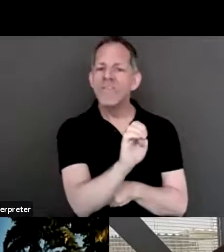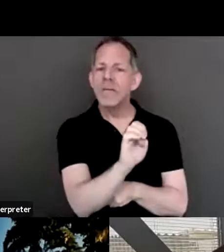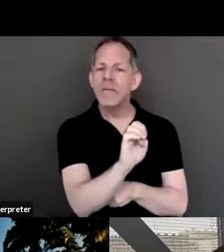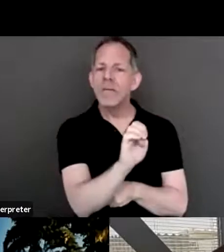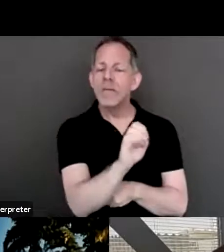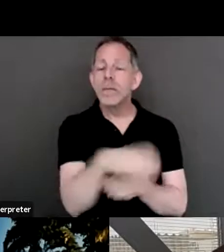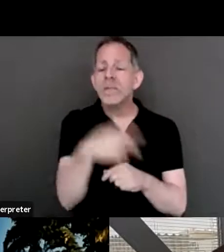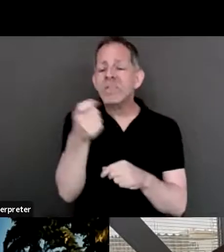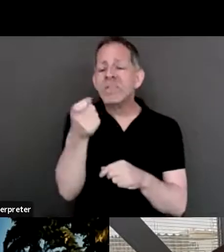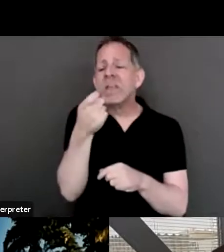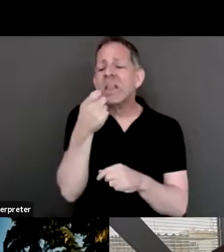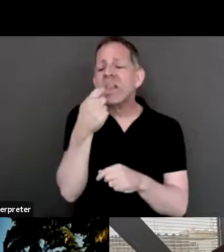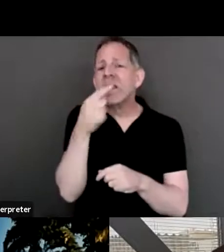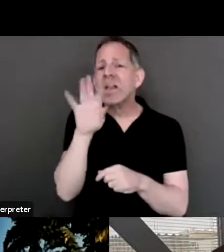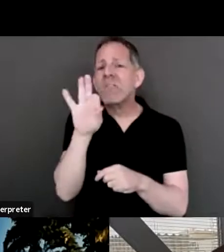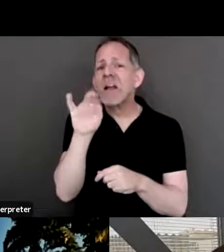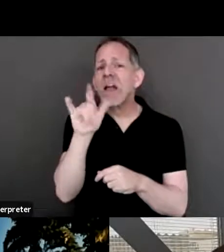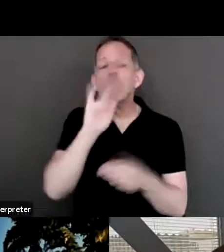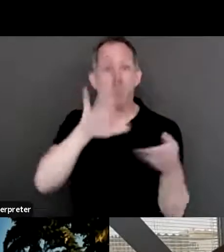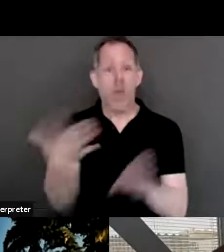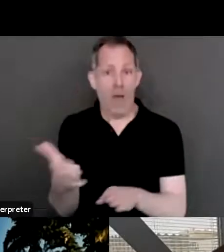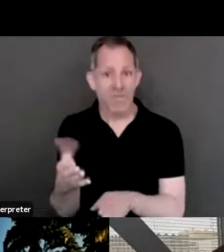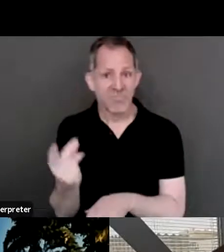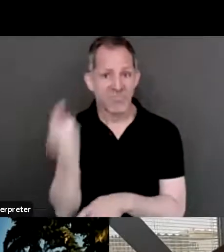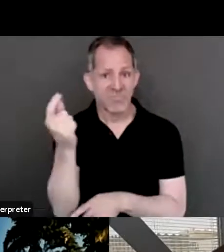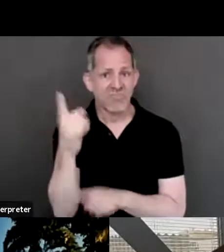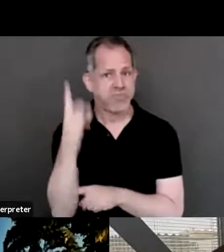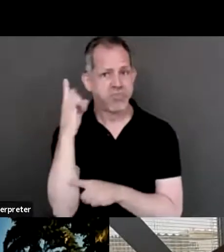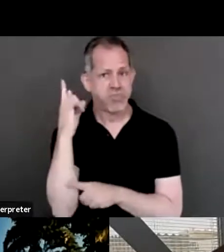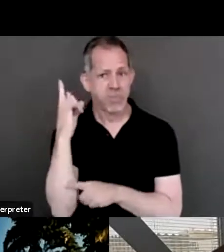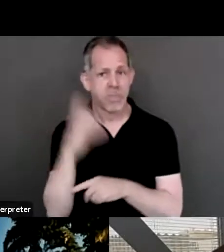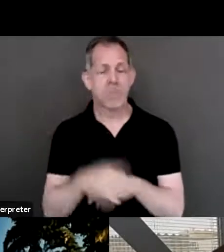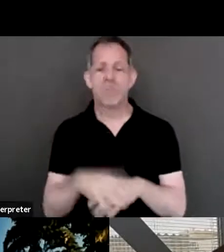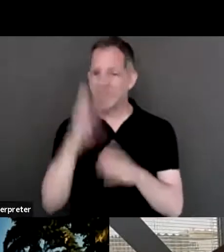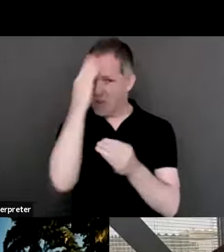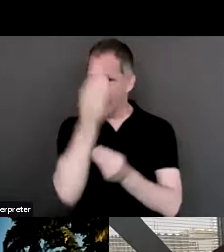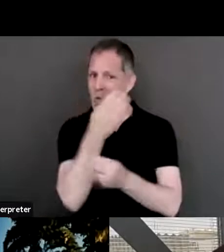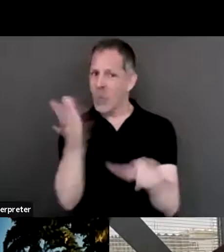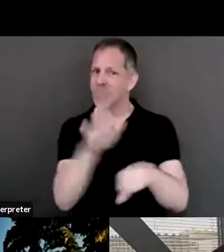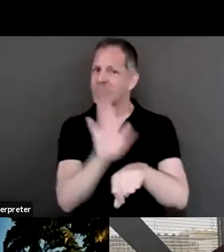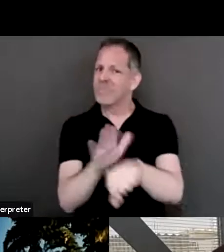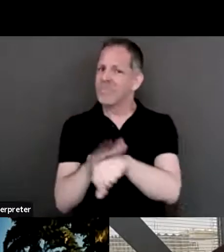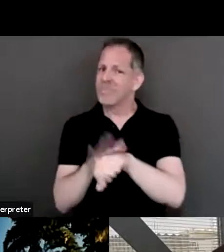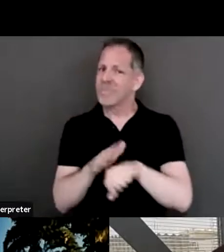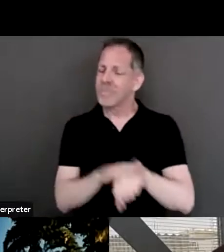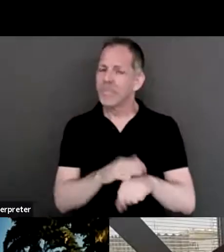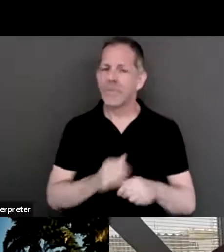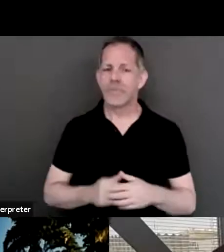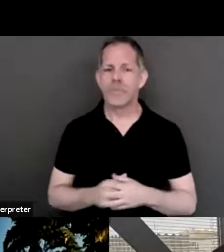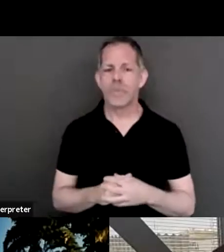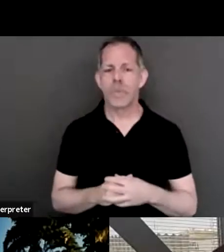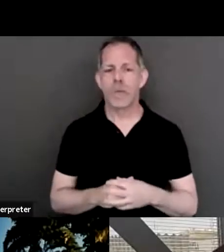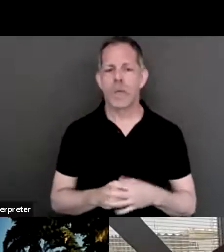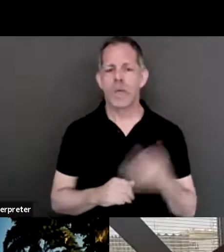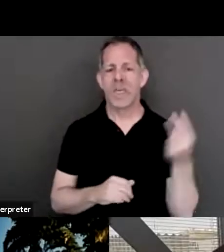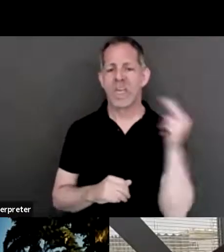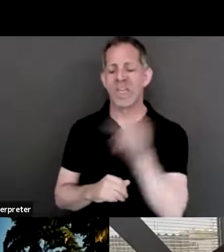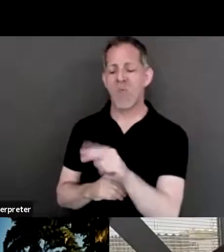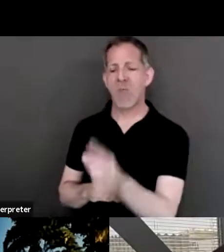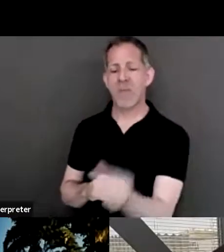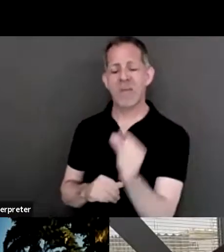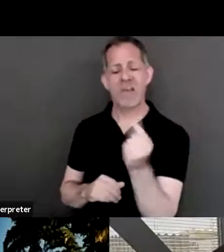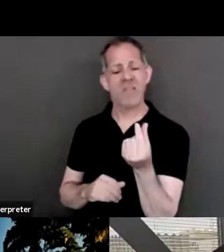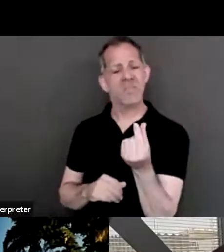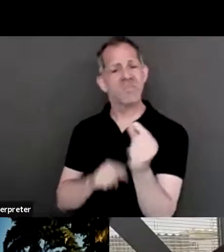It's important for us to get the information out there that we do not want people to take pills that they did not directly